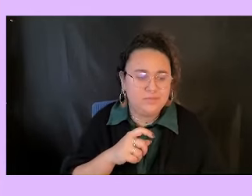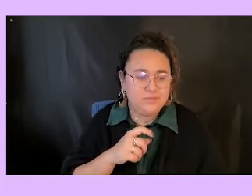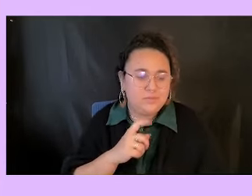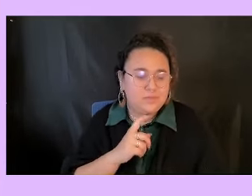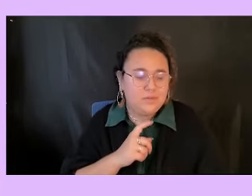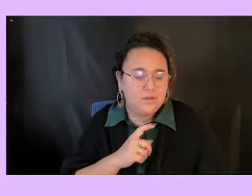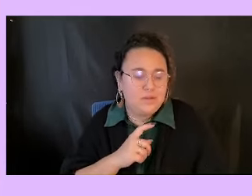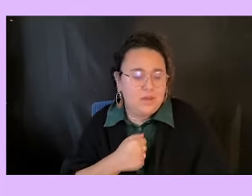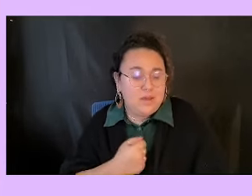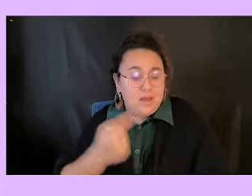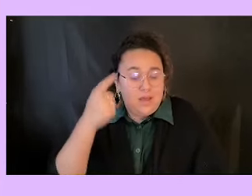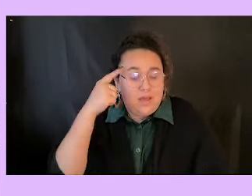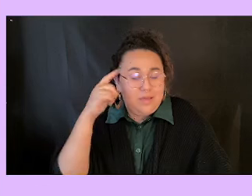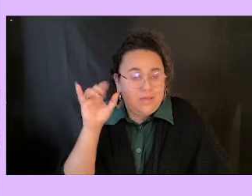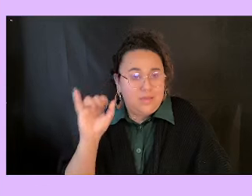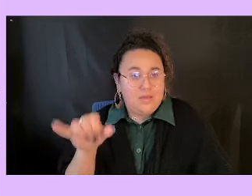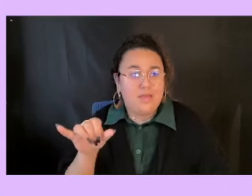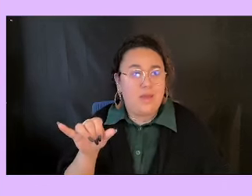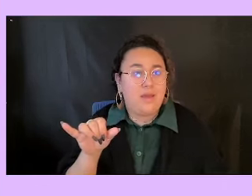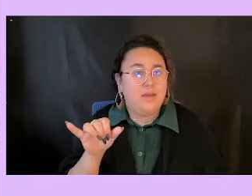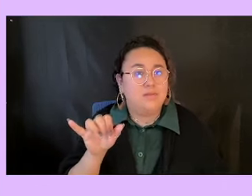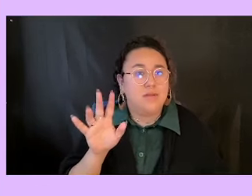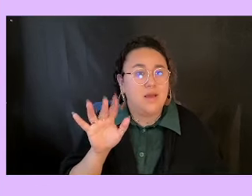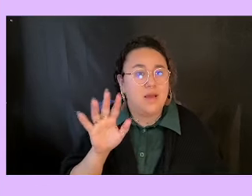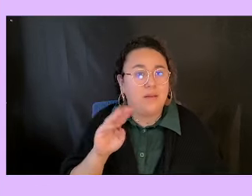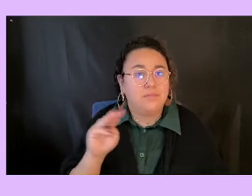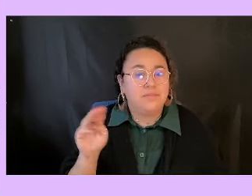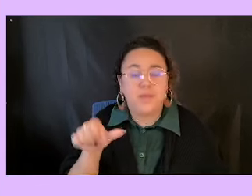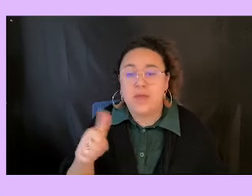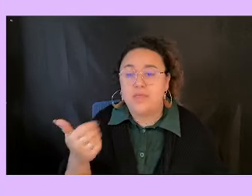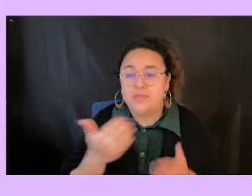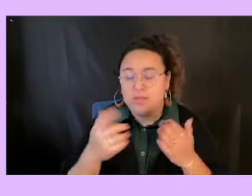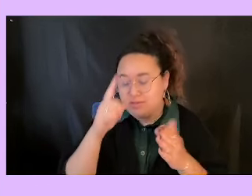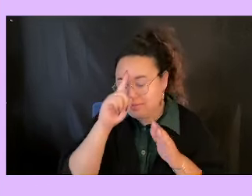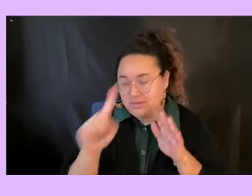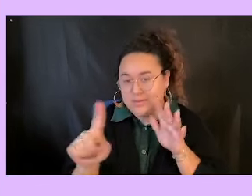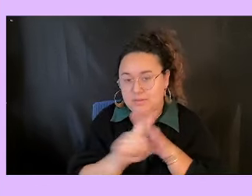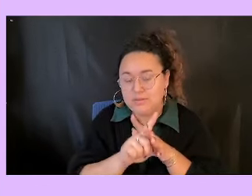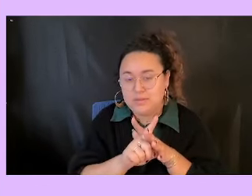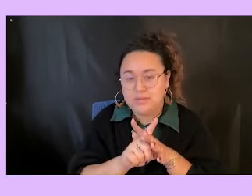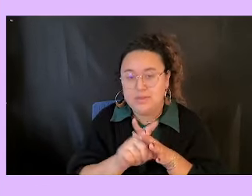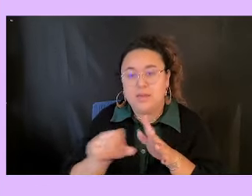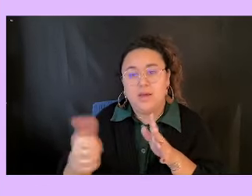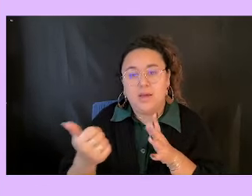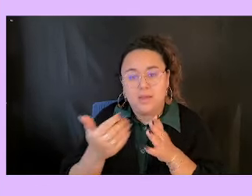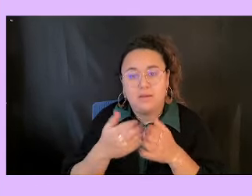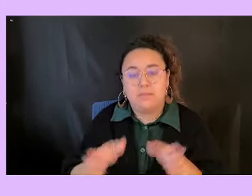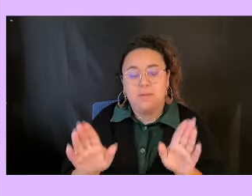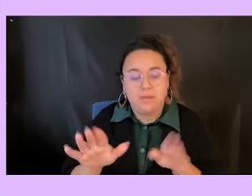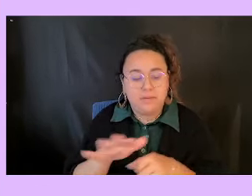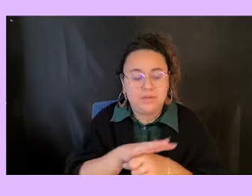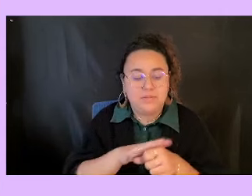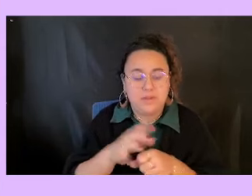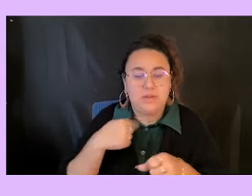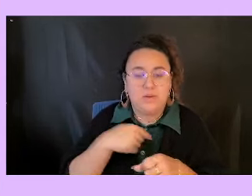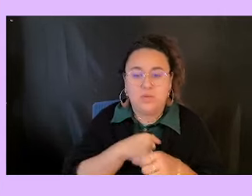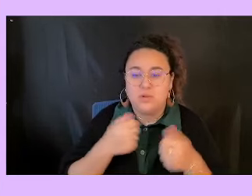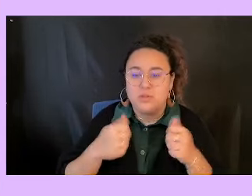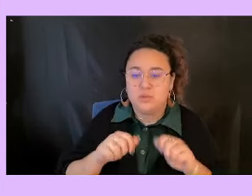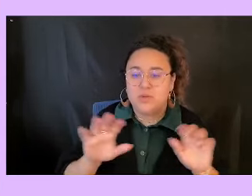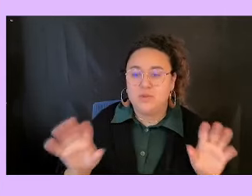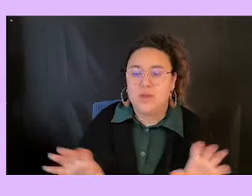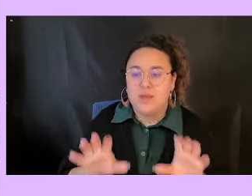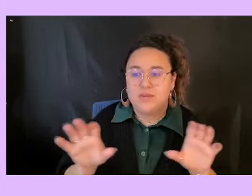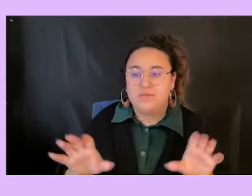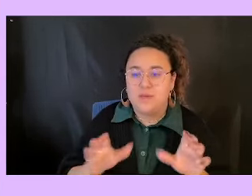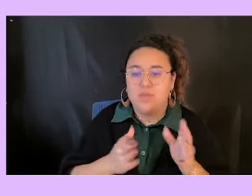No, but I think other things that come to mind are actually some of the other public spaces that we're trying to activate through different